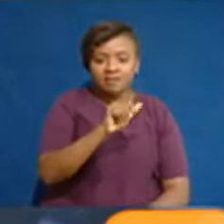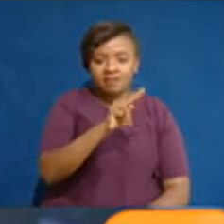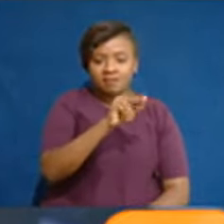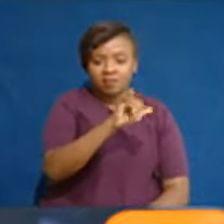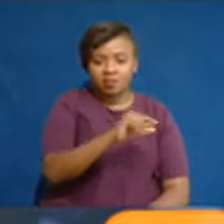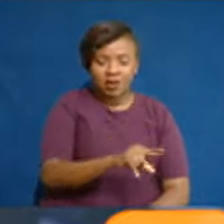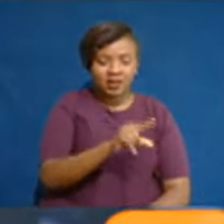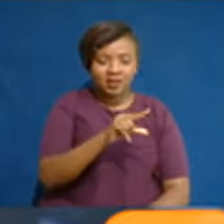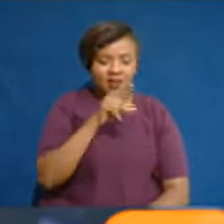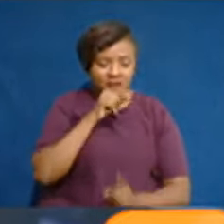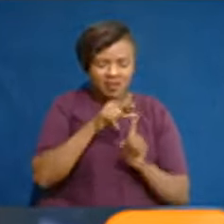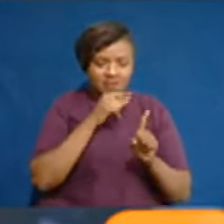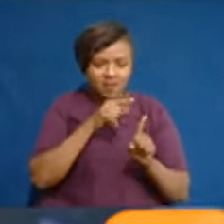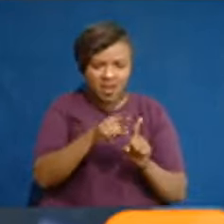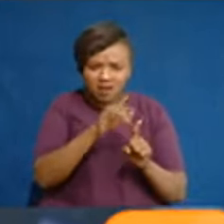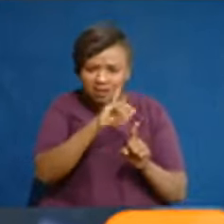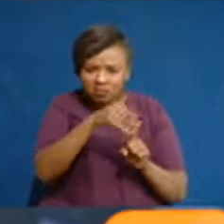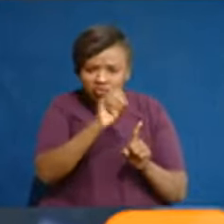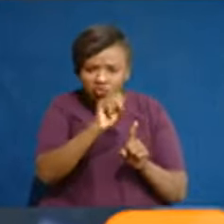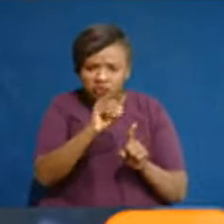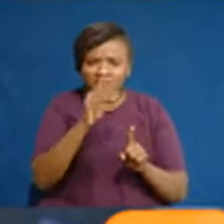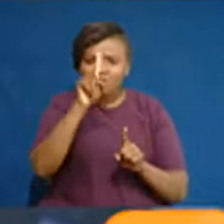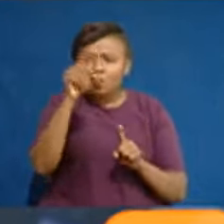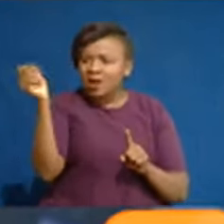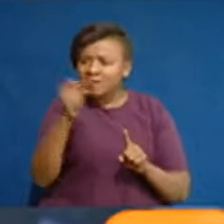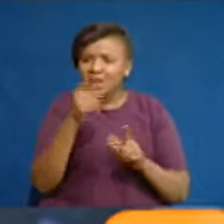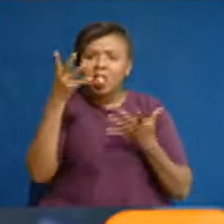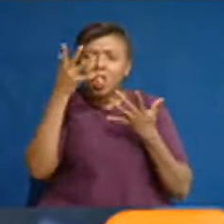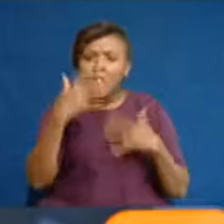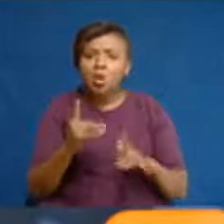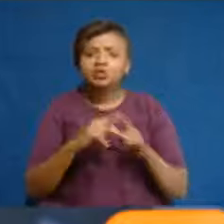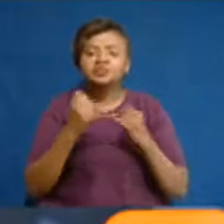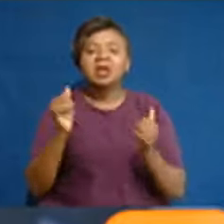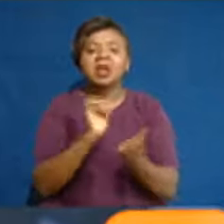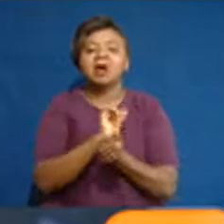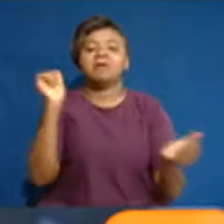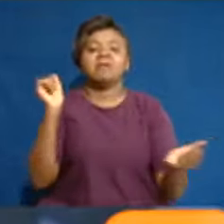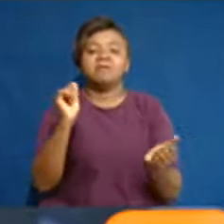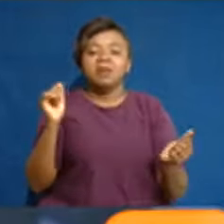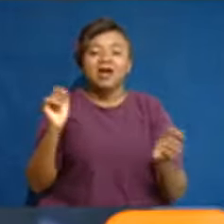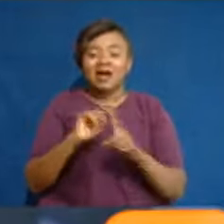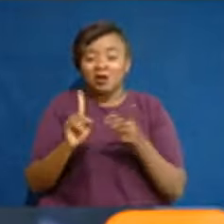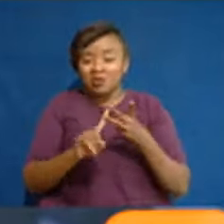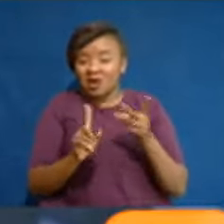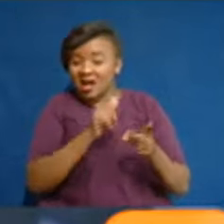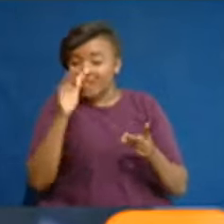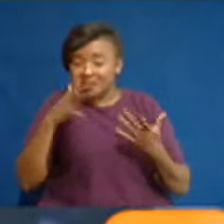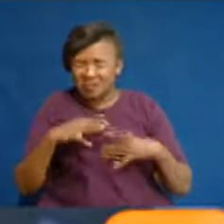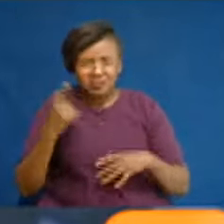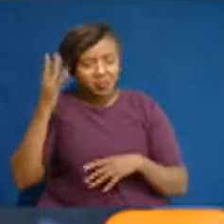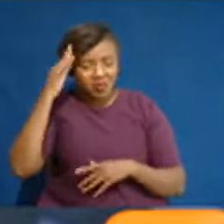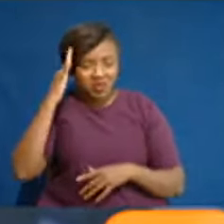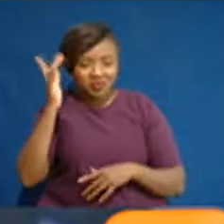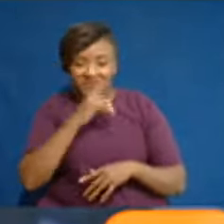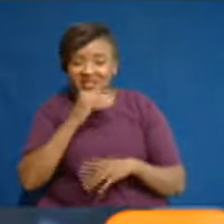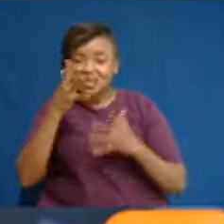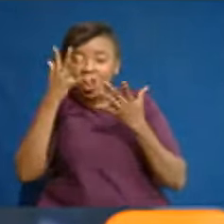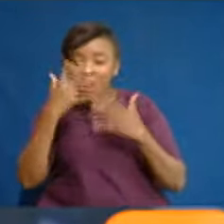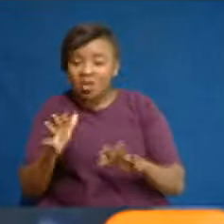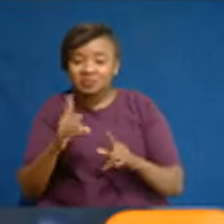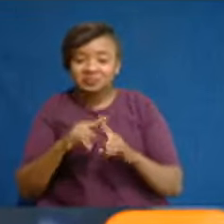disappeared and he suddenly is released. But we know many other people who've disappeared. We don't know where they are, whether they've been